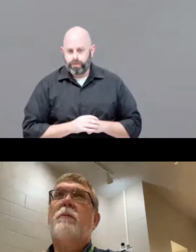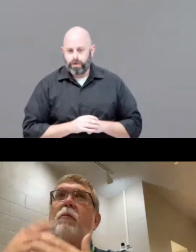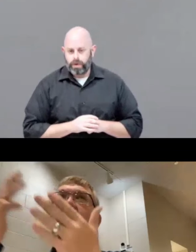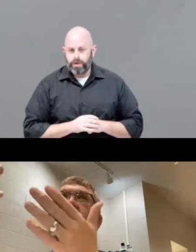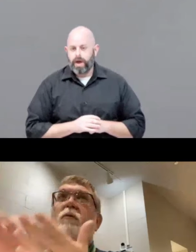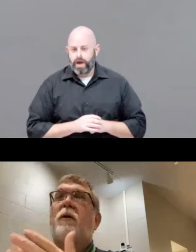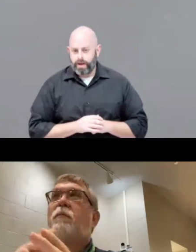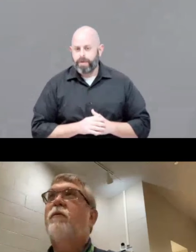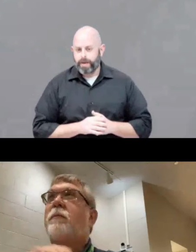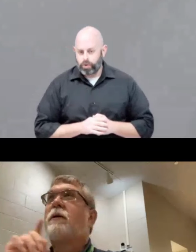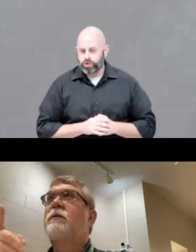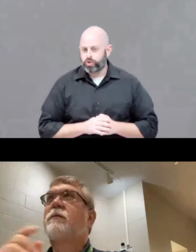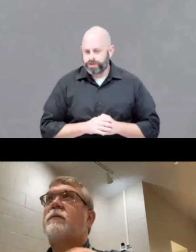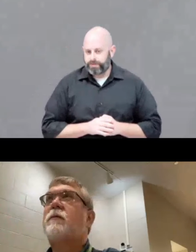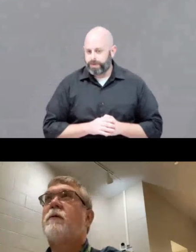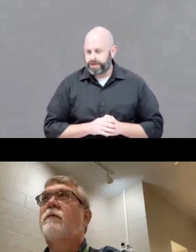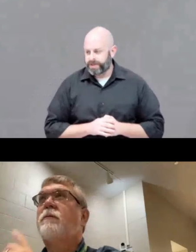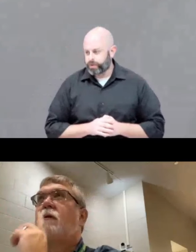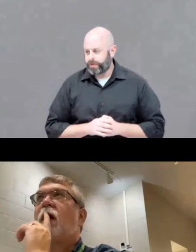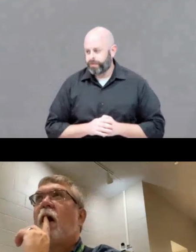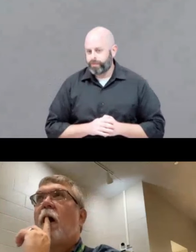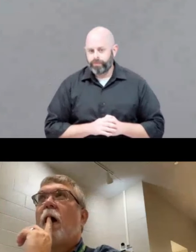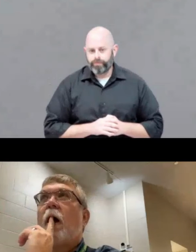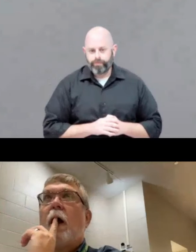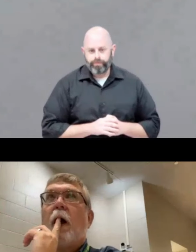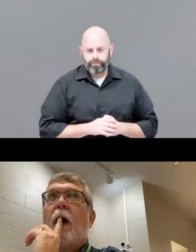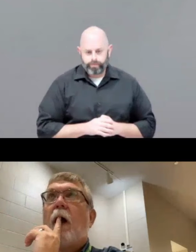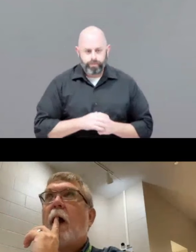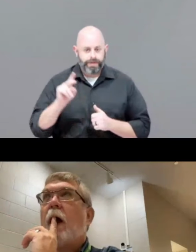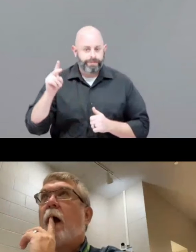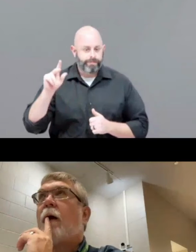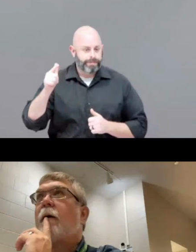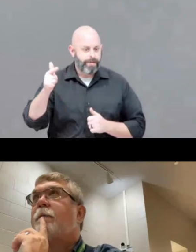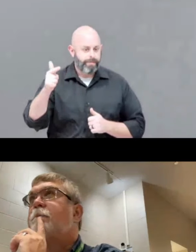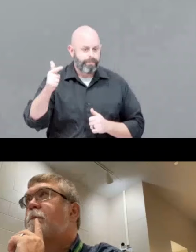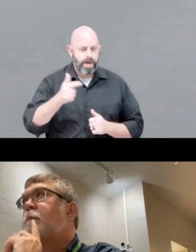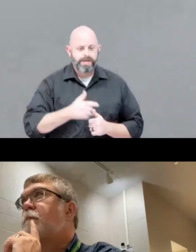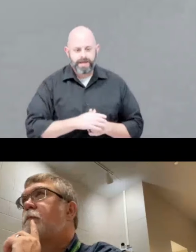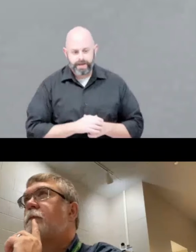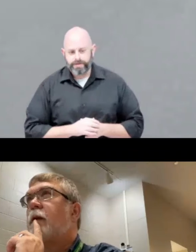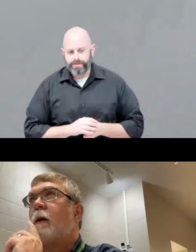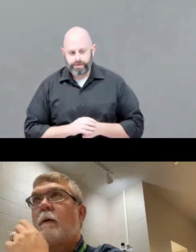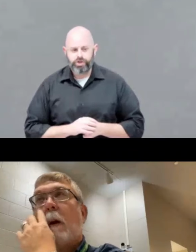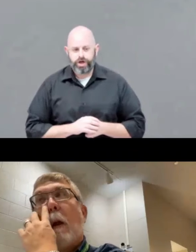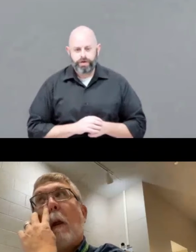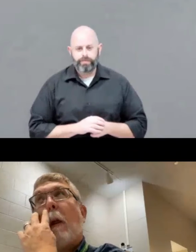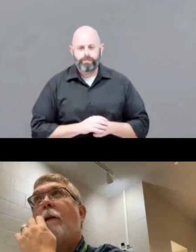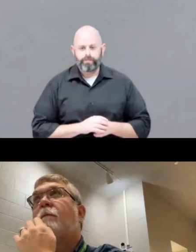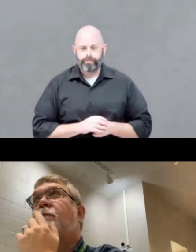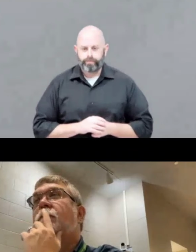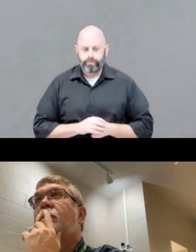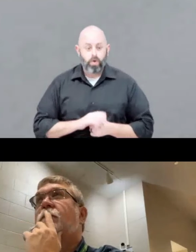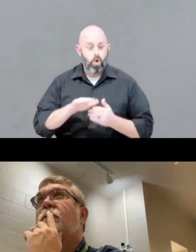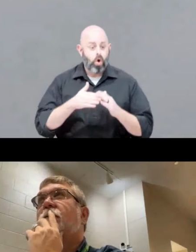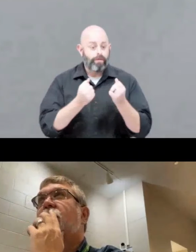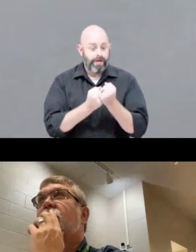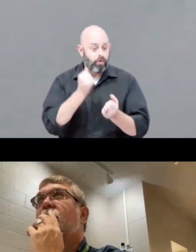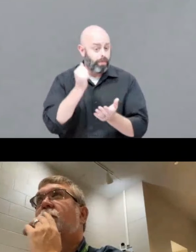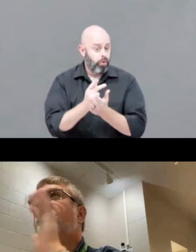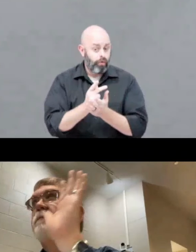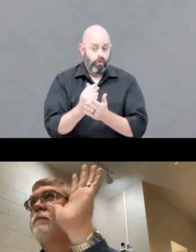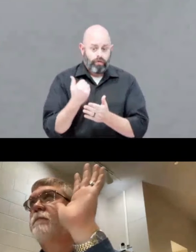Just need a motion to approve. I make a motion to accept the minutes. Second. I second. Sharon. All in favor of